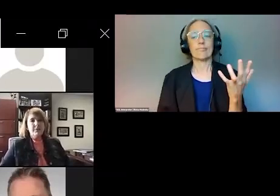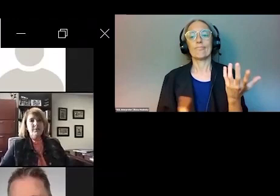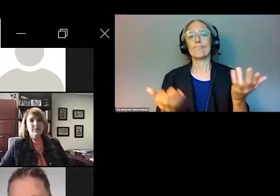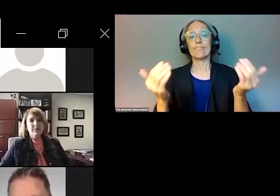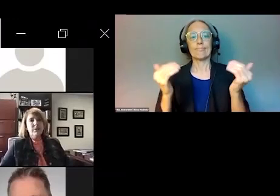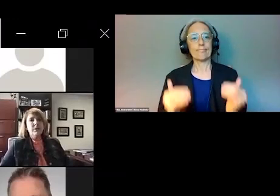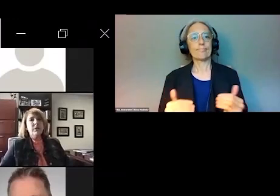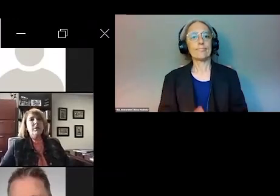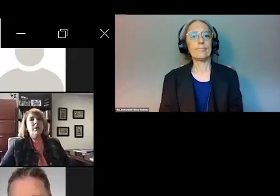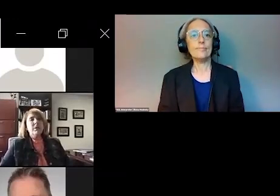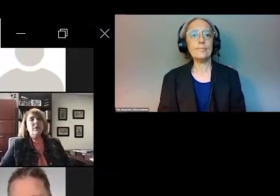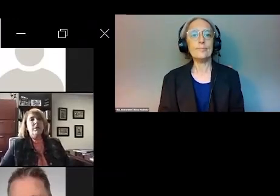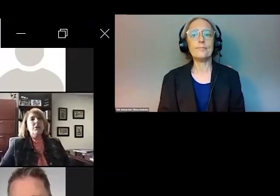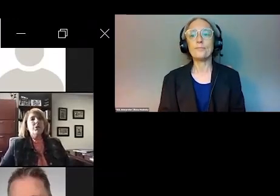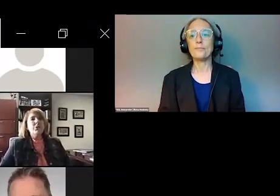please.